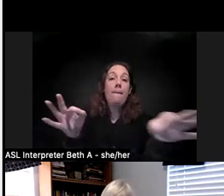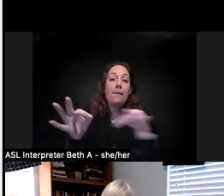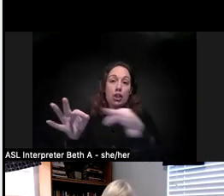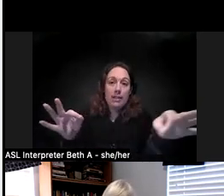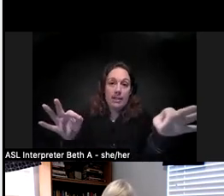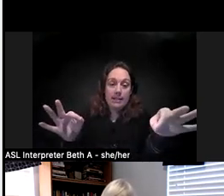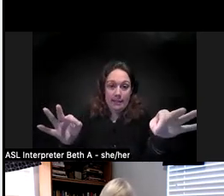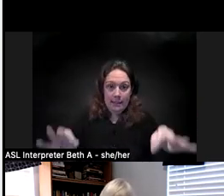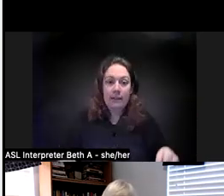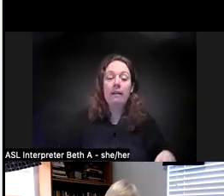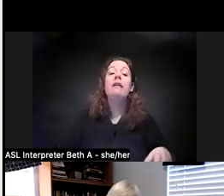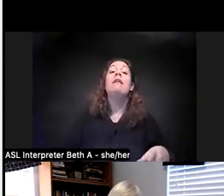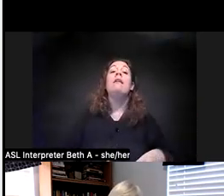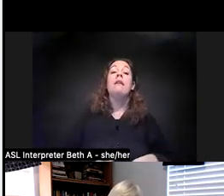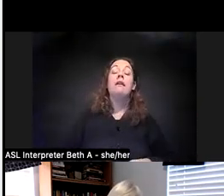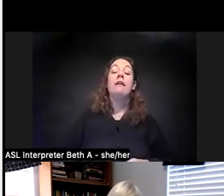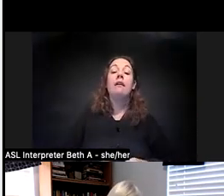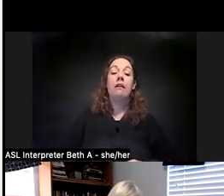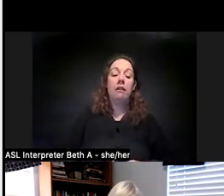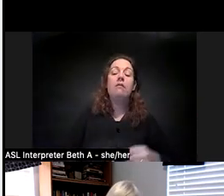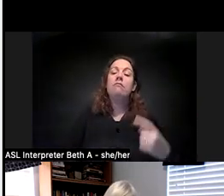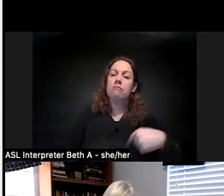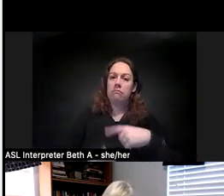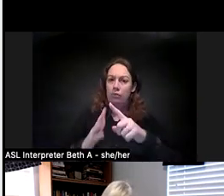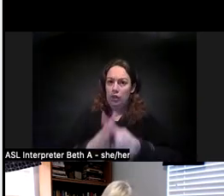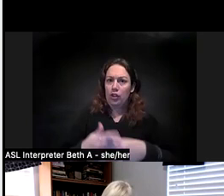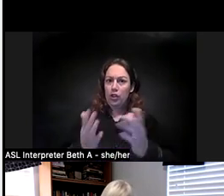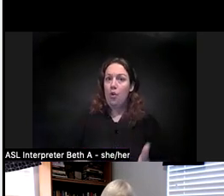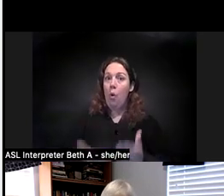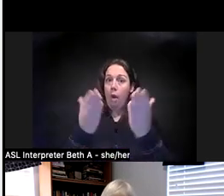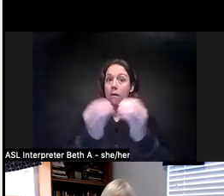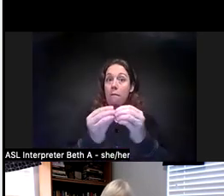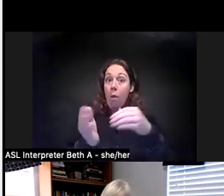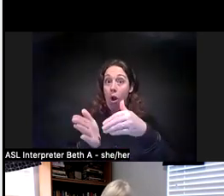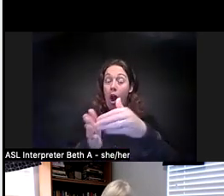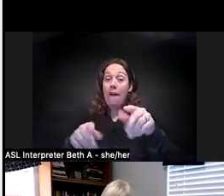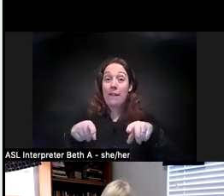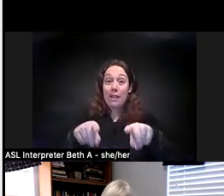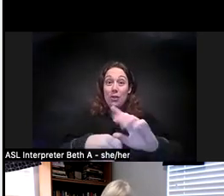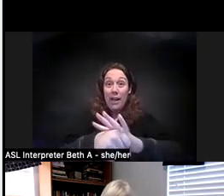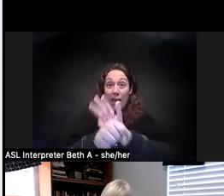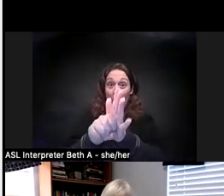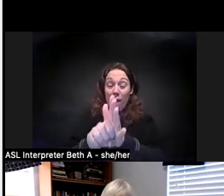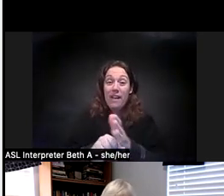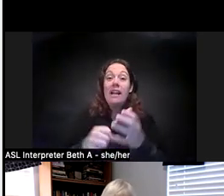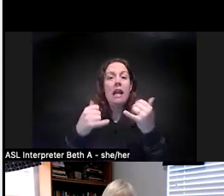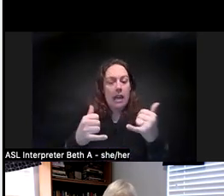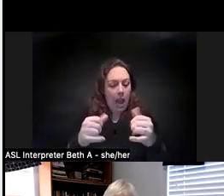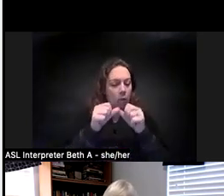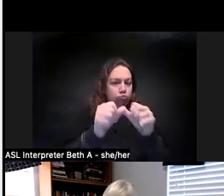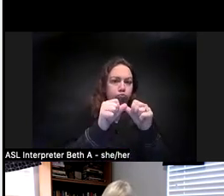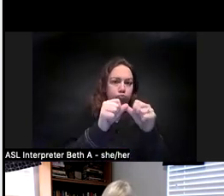in cultural organizations to offer so much more frequently during COVID and are now continuing. So thinking